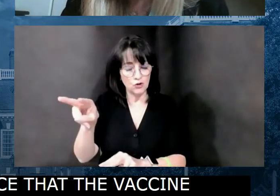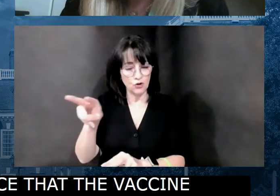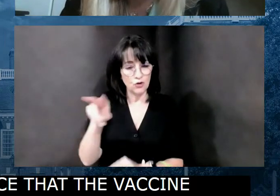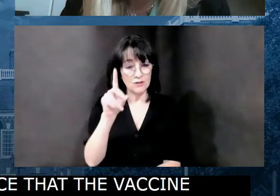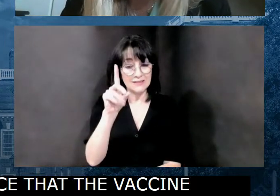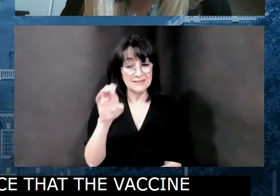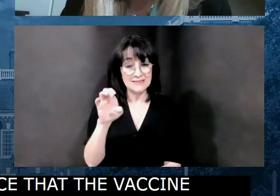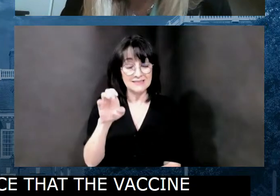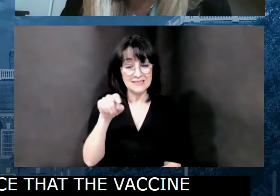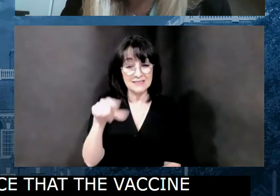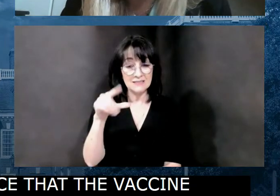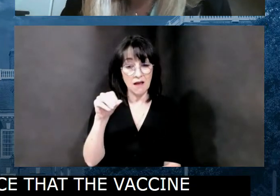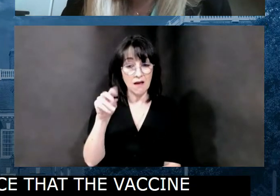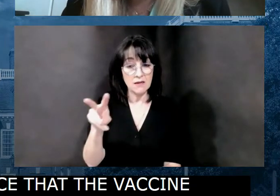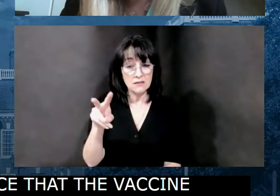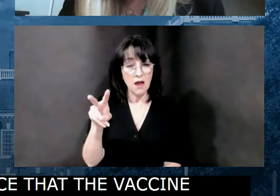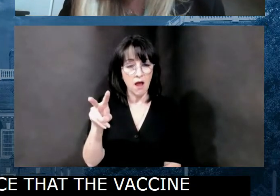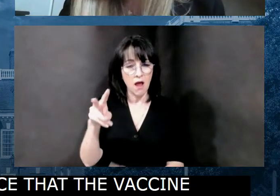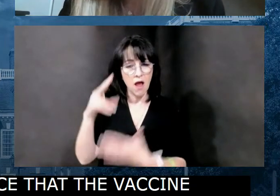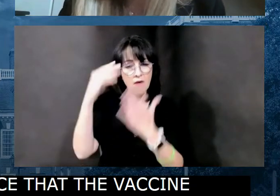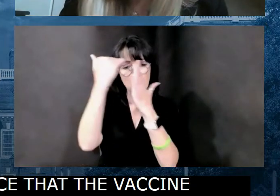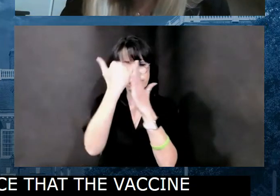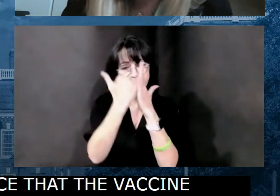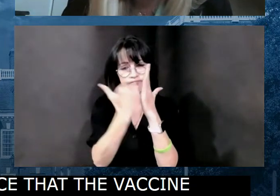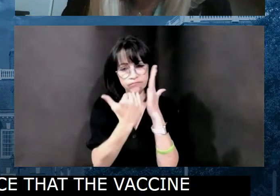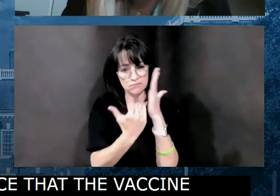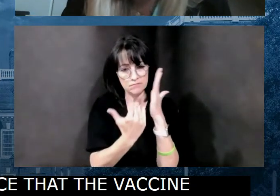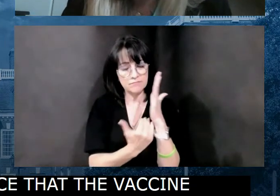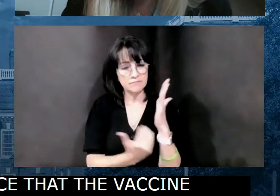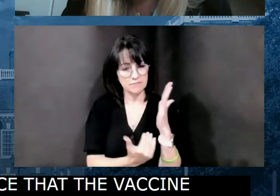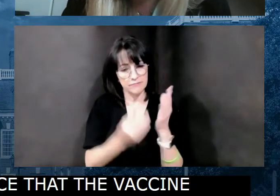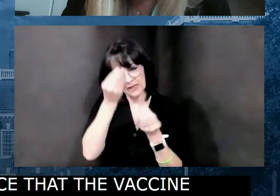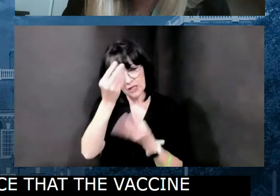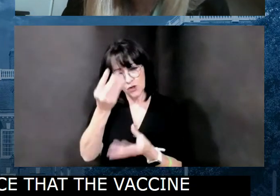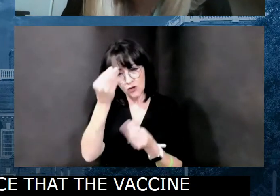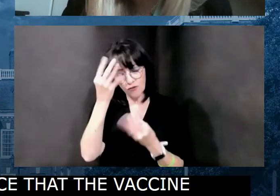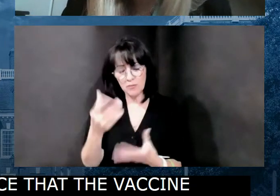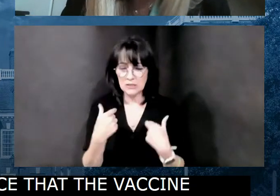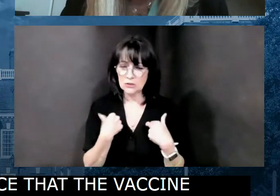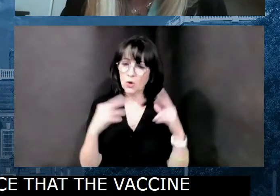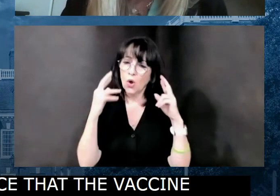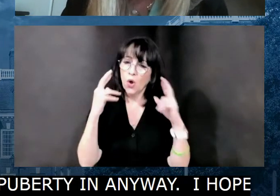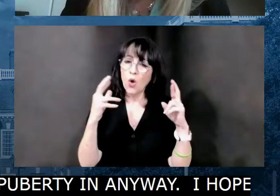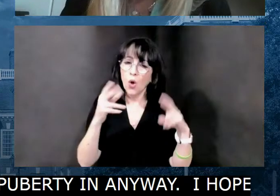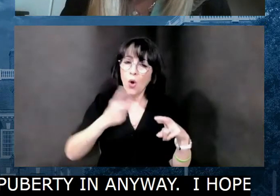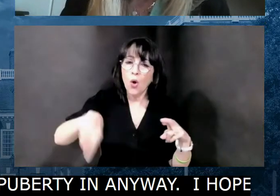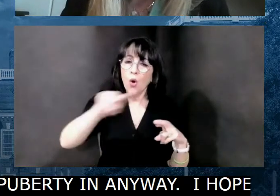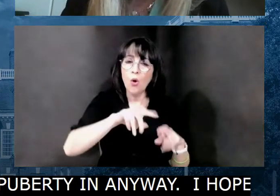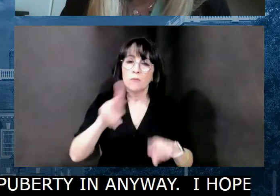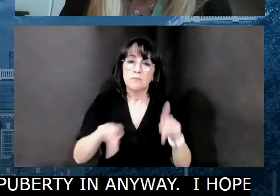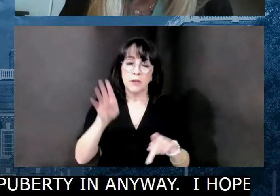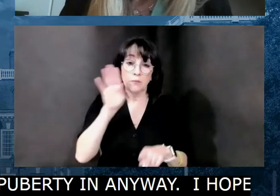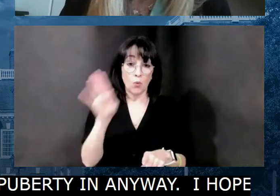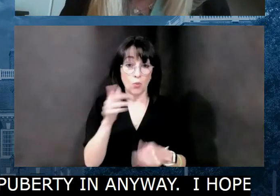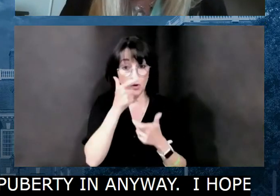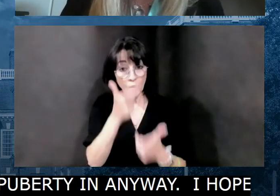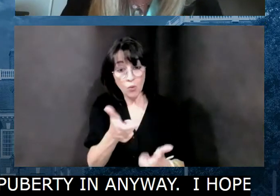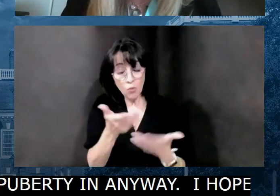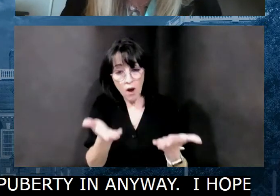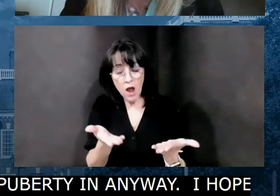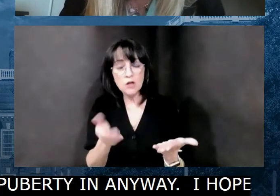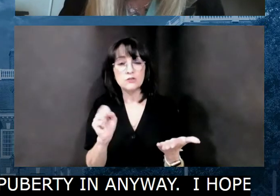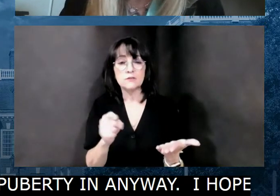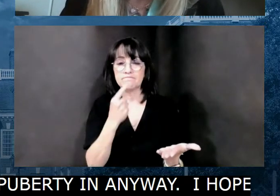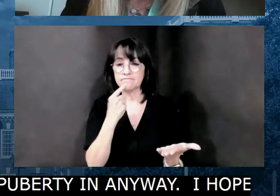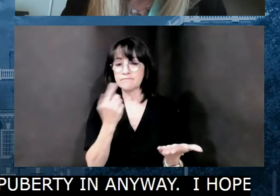more information. But I hope that this has provided reassurance to some people who have been